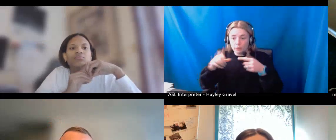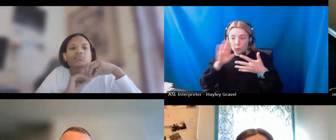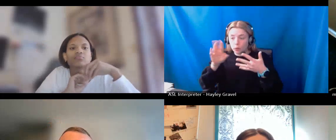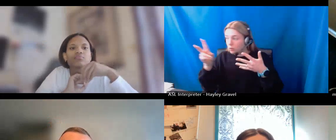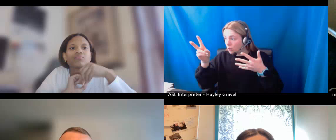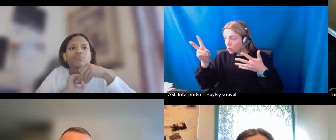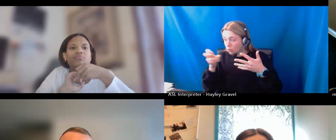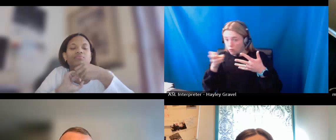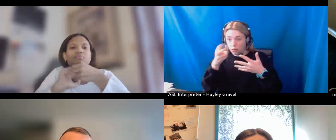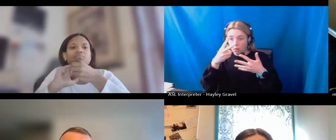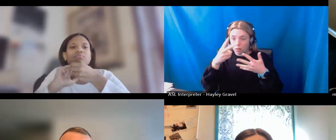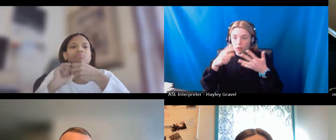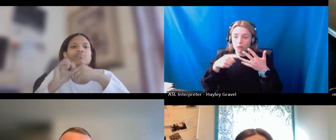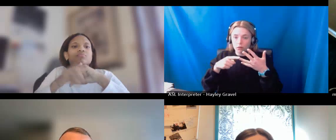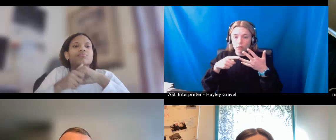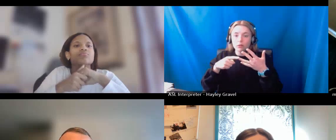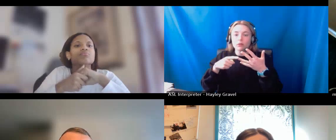Shay.